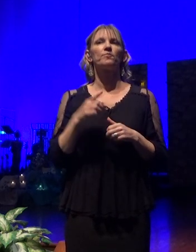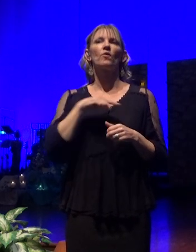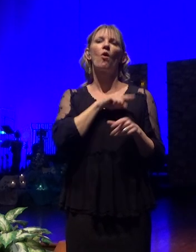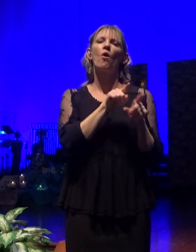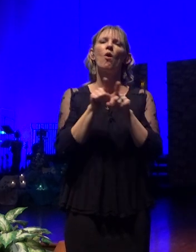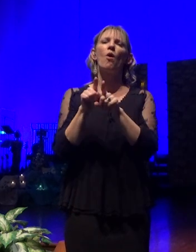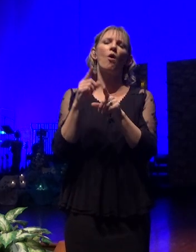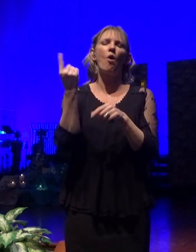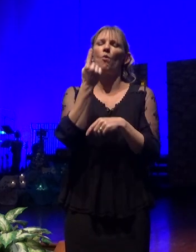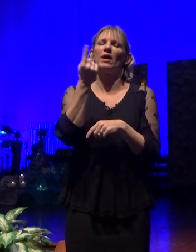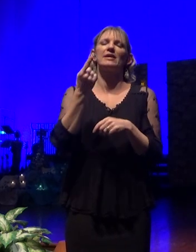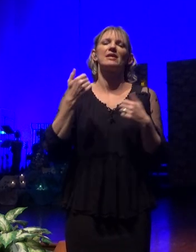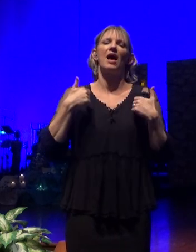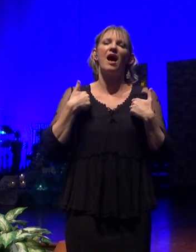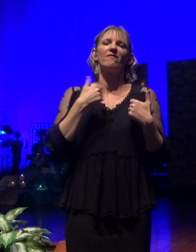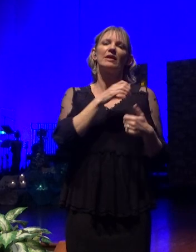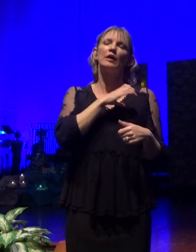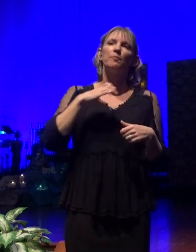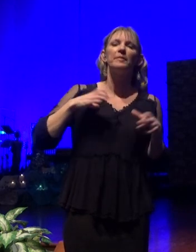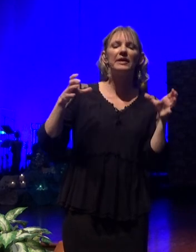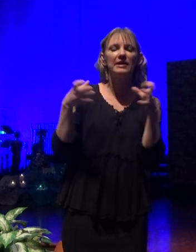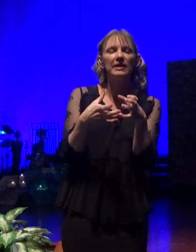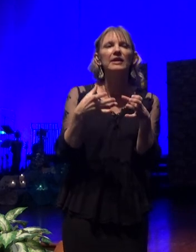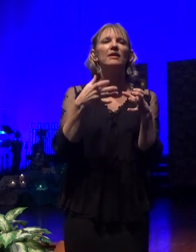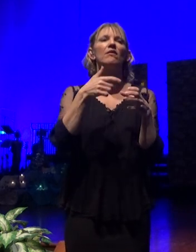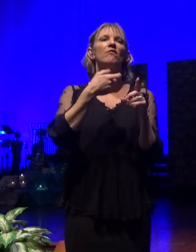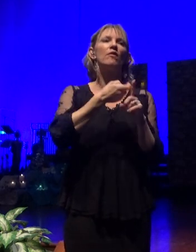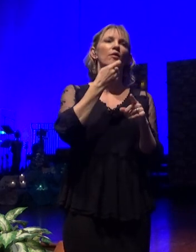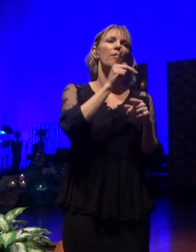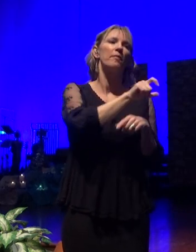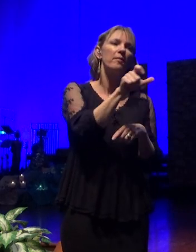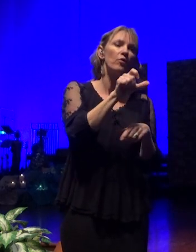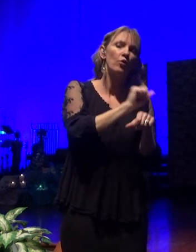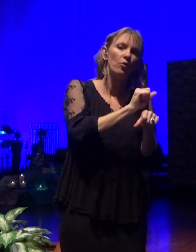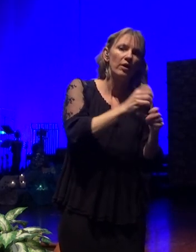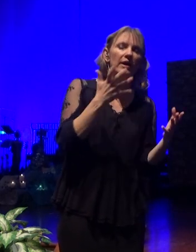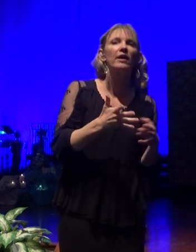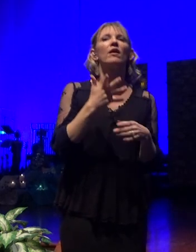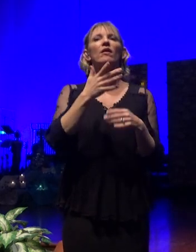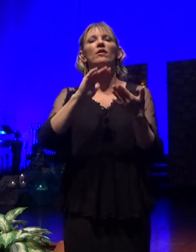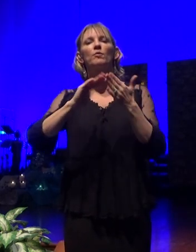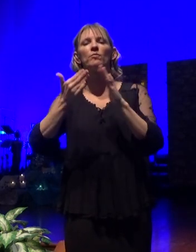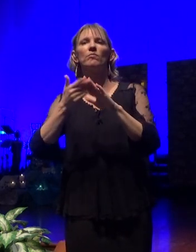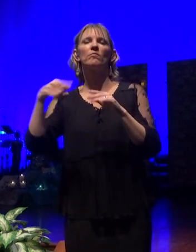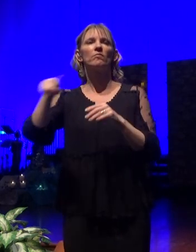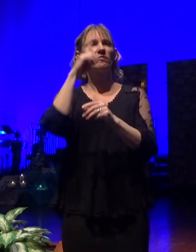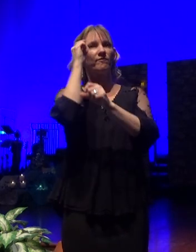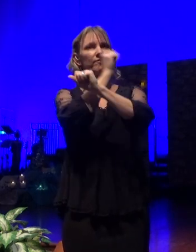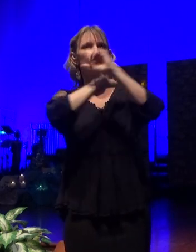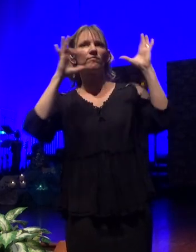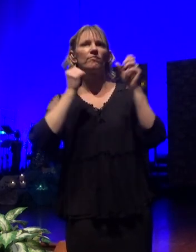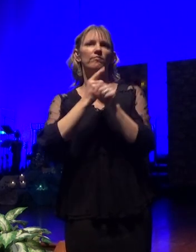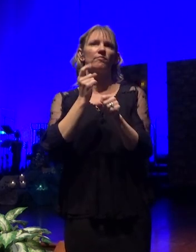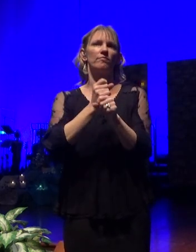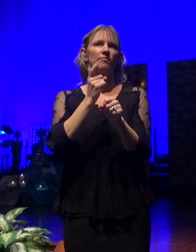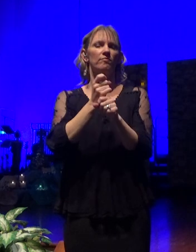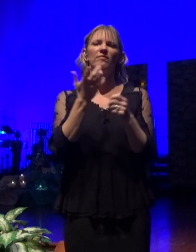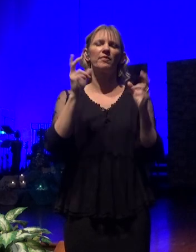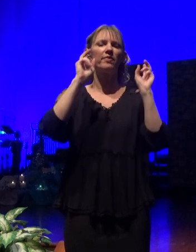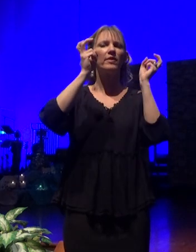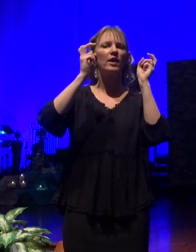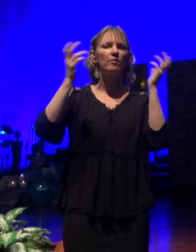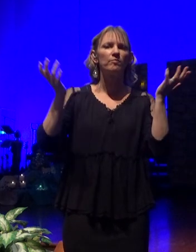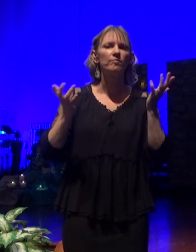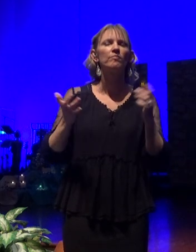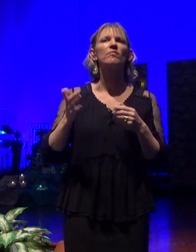of staff members and members from the community to come together to vision about this every year. What will the theme be? How do